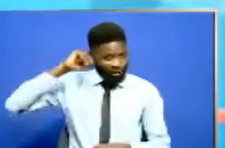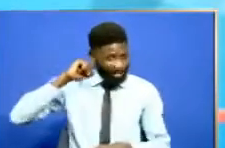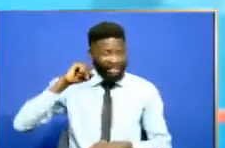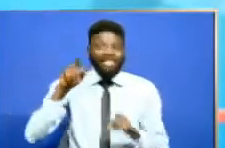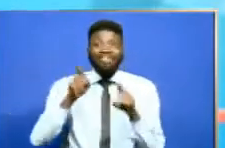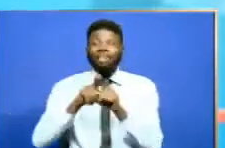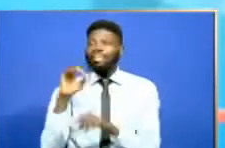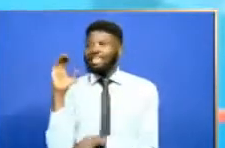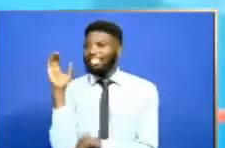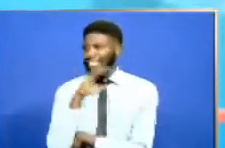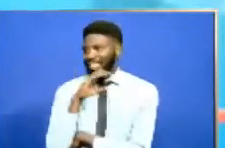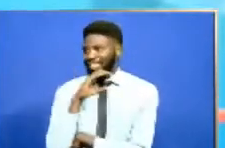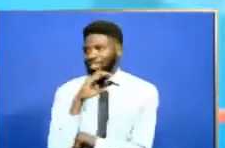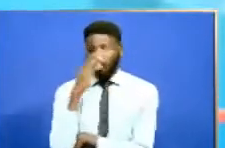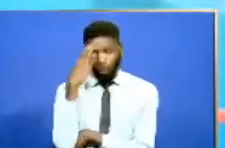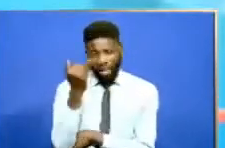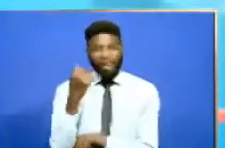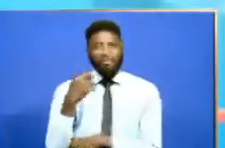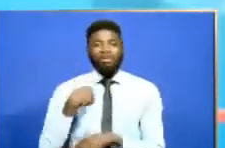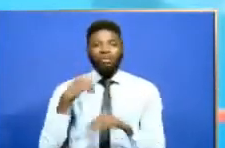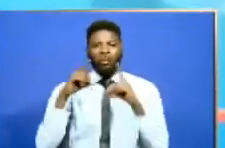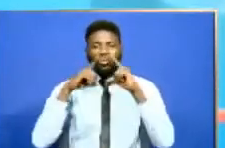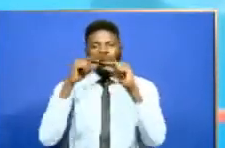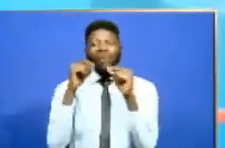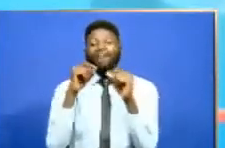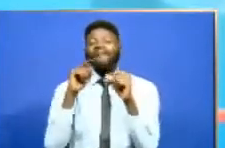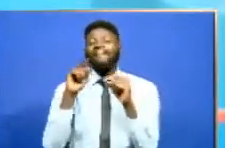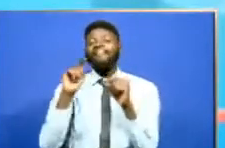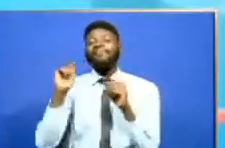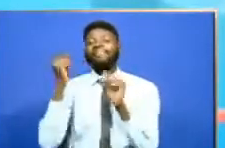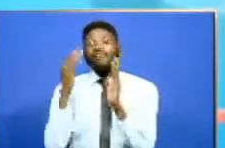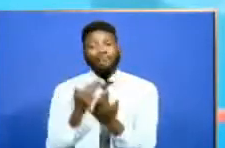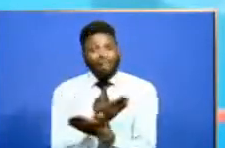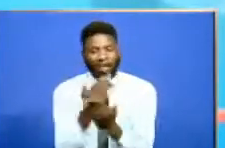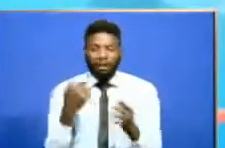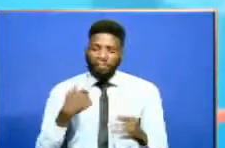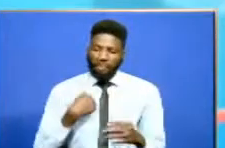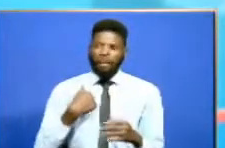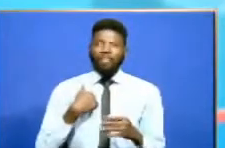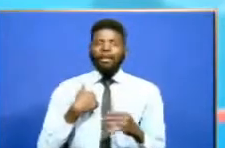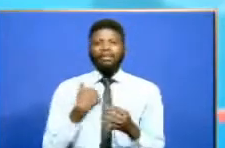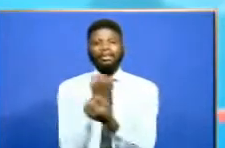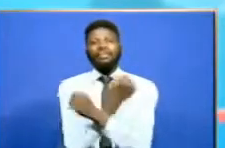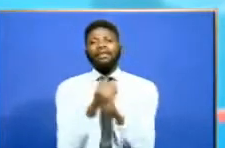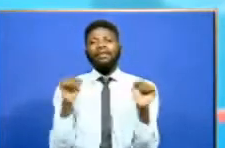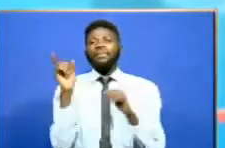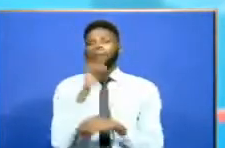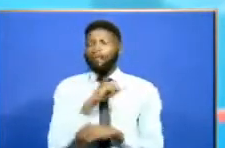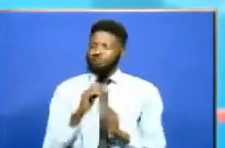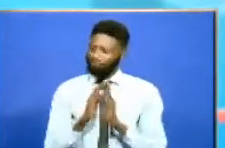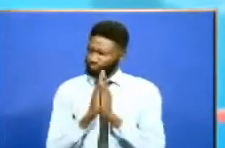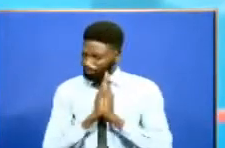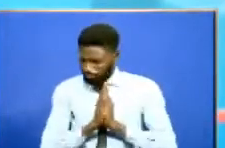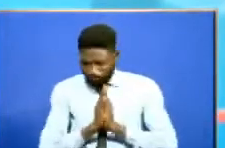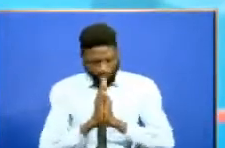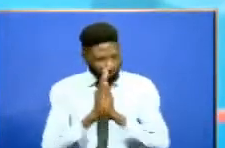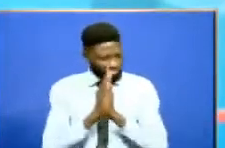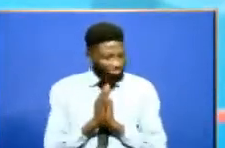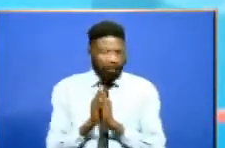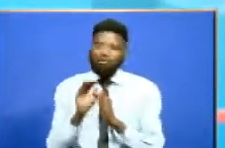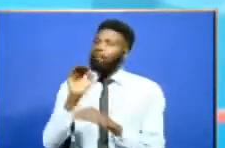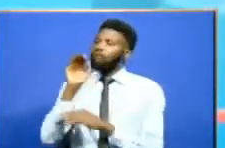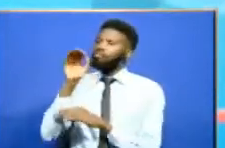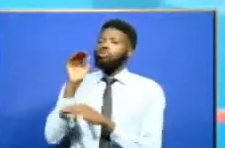because I keep telling the nation of Kenya, I'm born again. And I've always prayed a lot and cried to God about